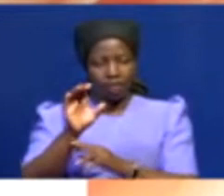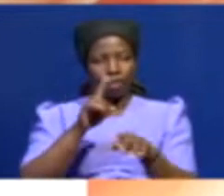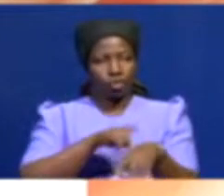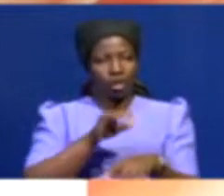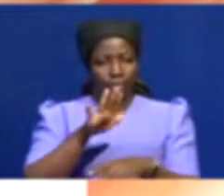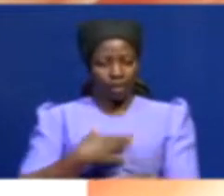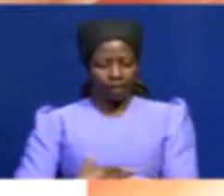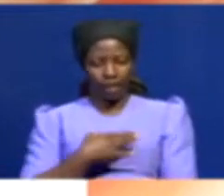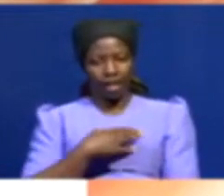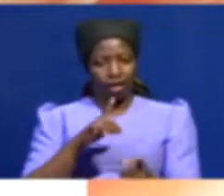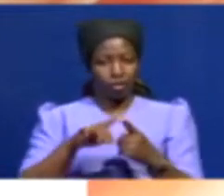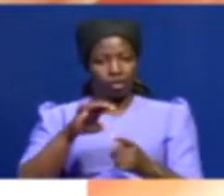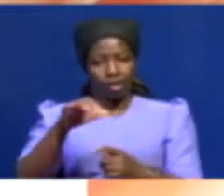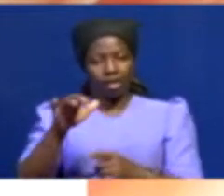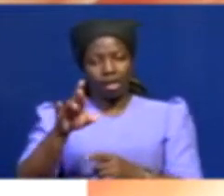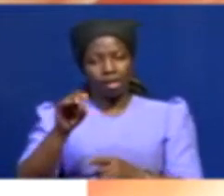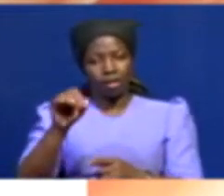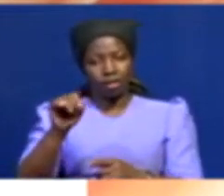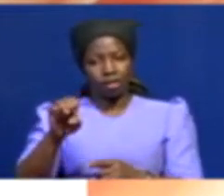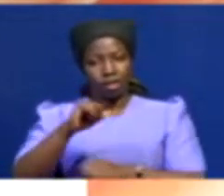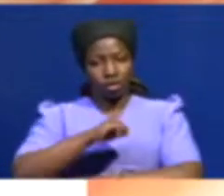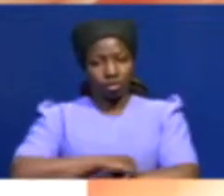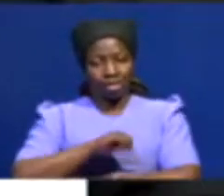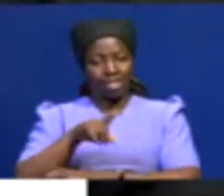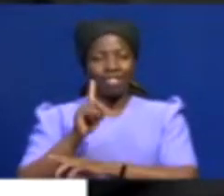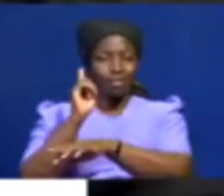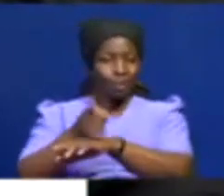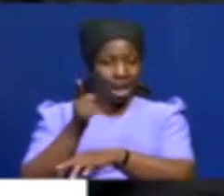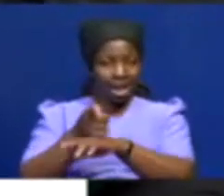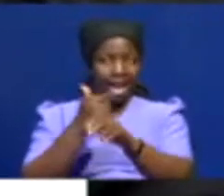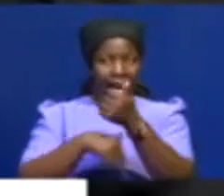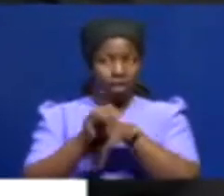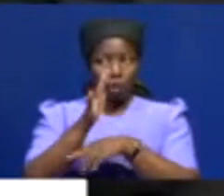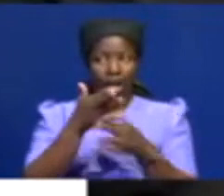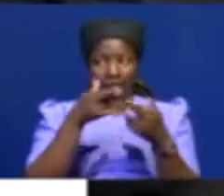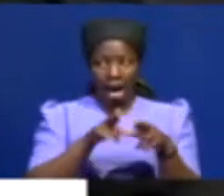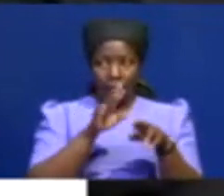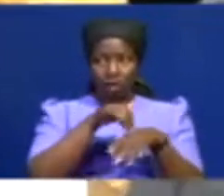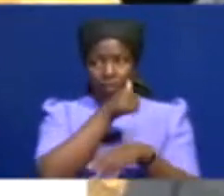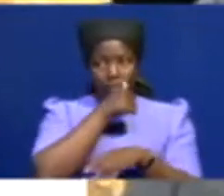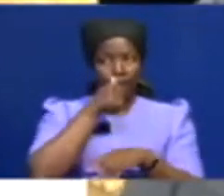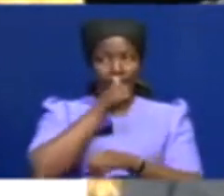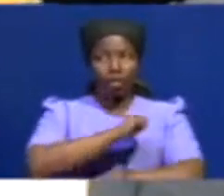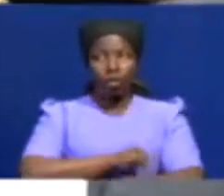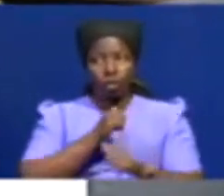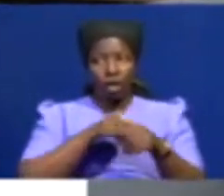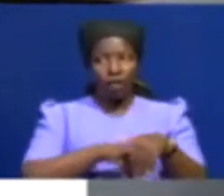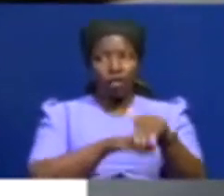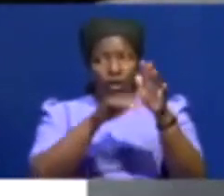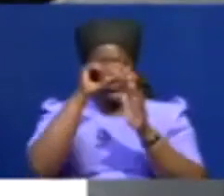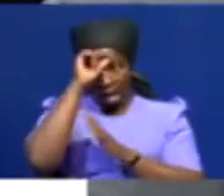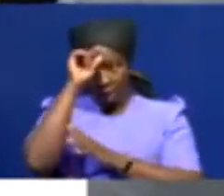her visit to City Rose Academy, Lesuda warned that stern action will be taken on private schools that do not comply with the